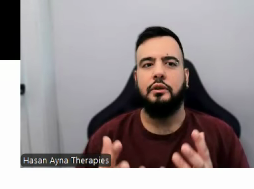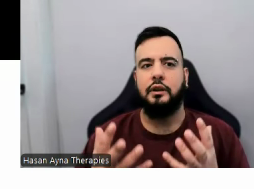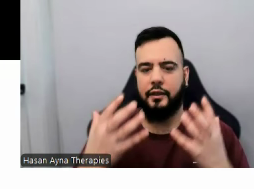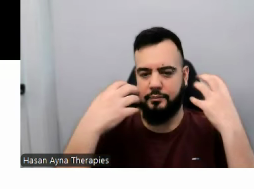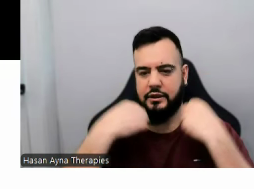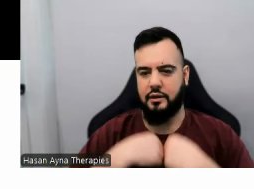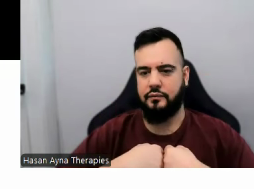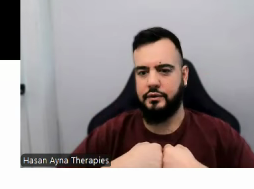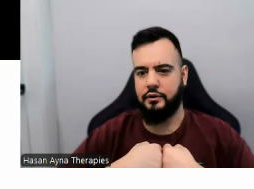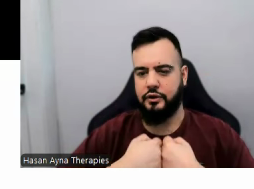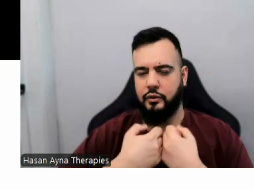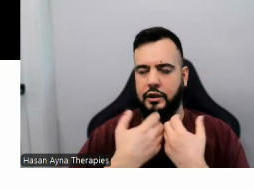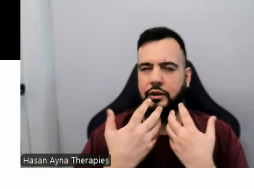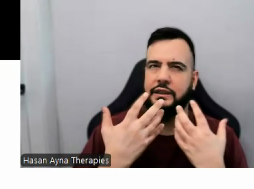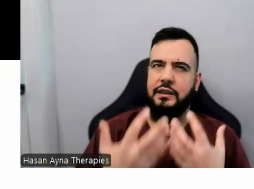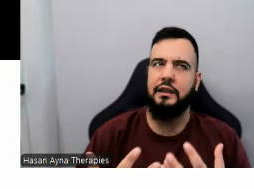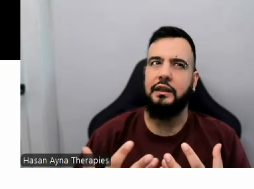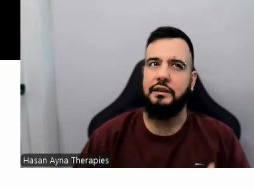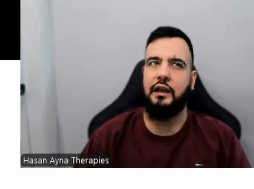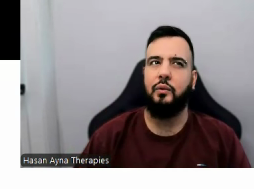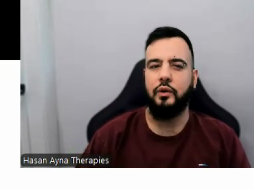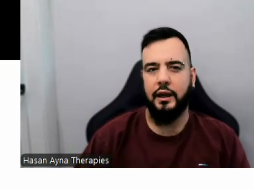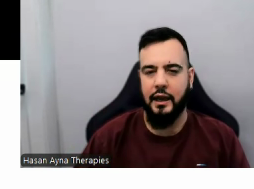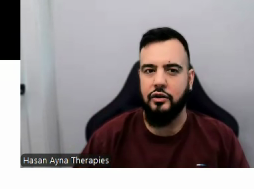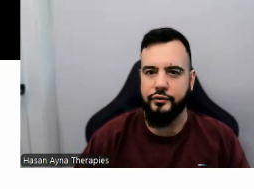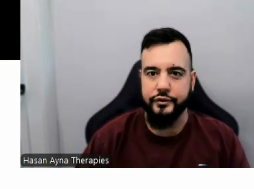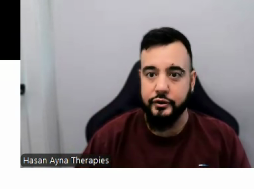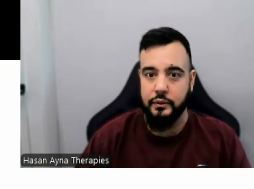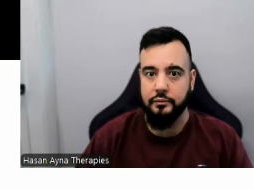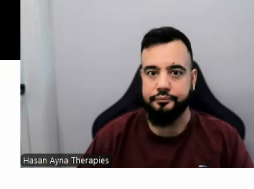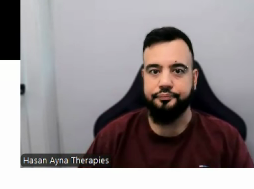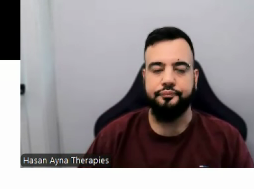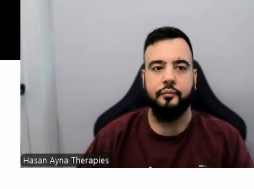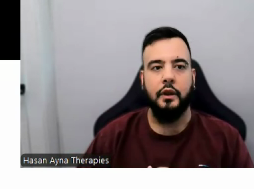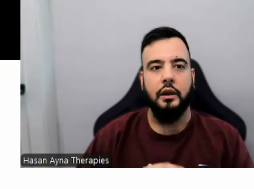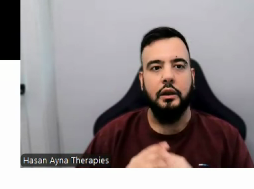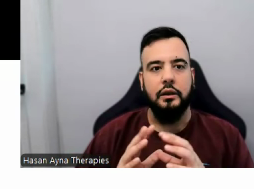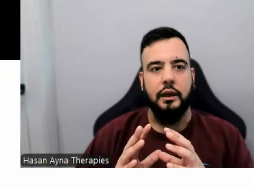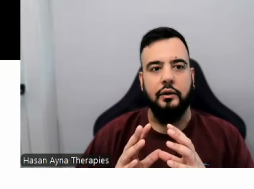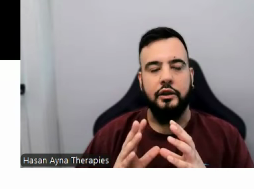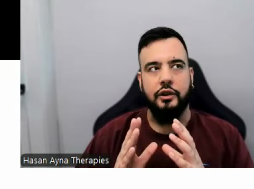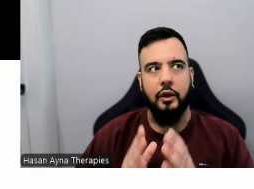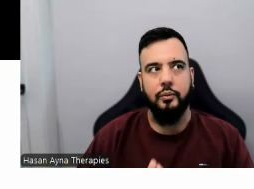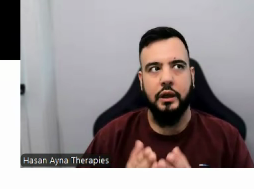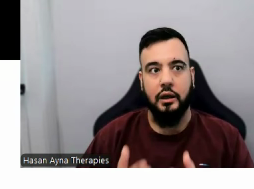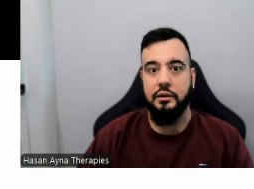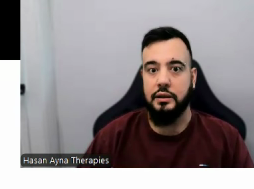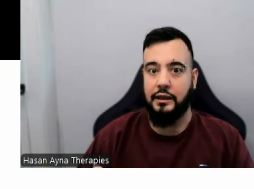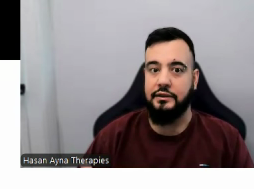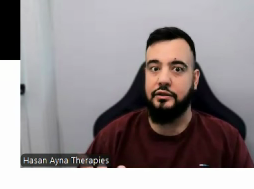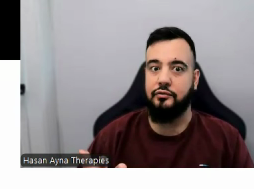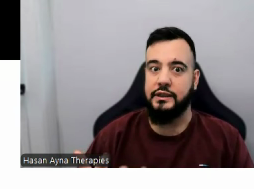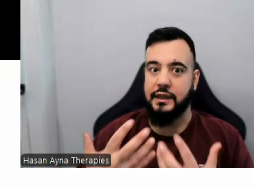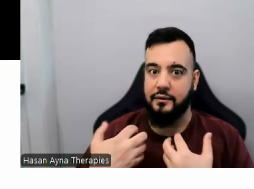into themselves so that you can see exactly what that character is doing. Now, it helps